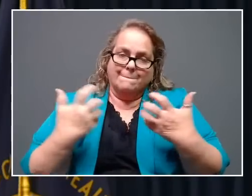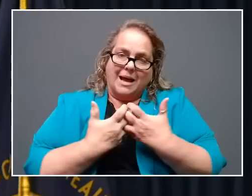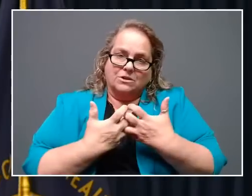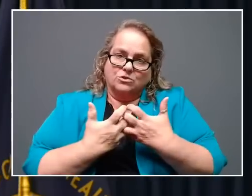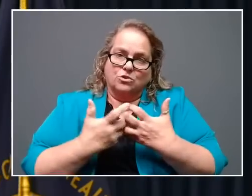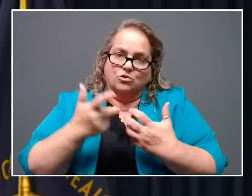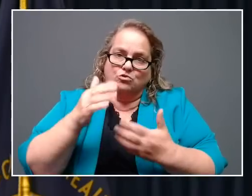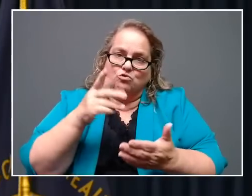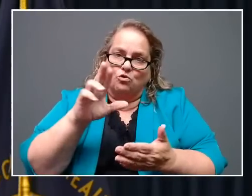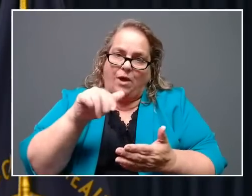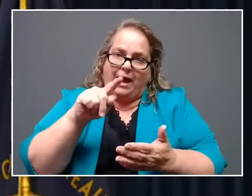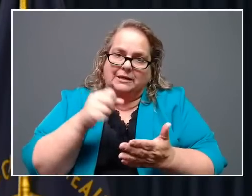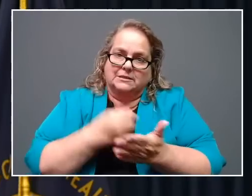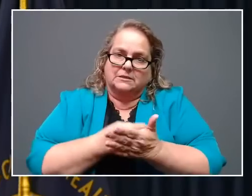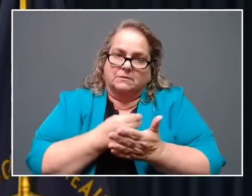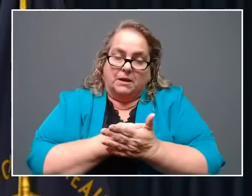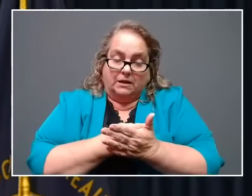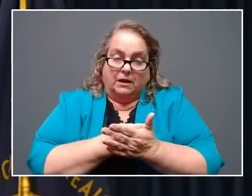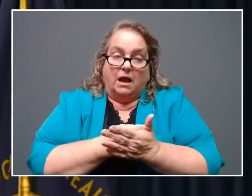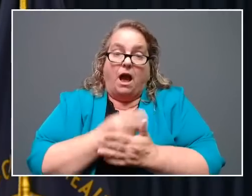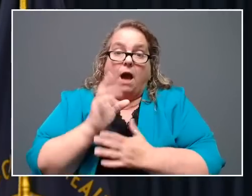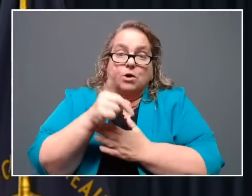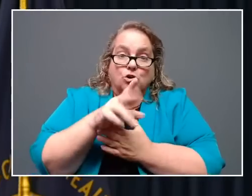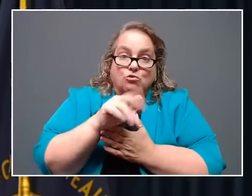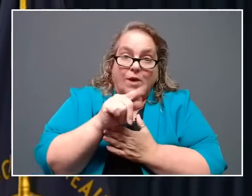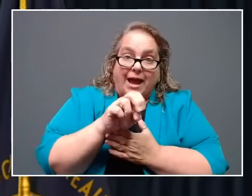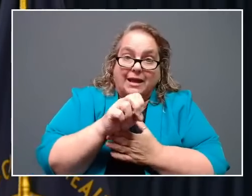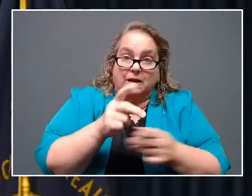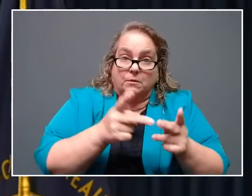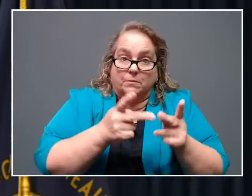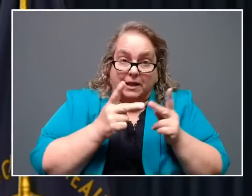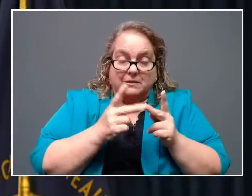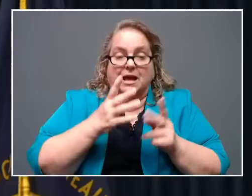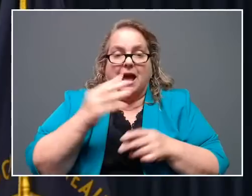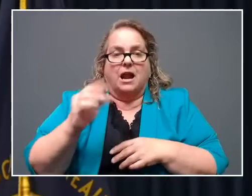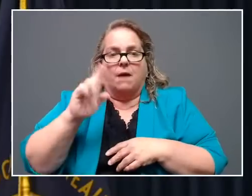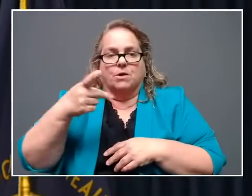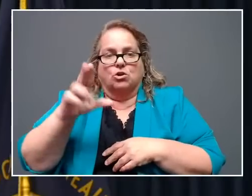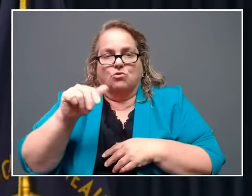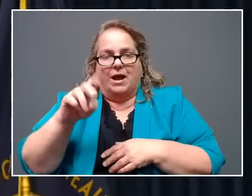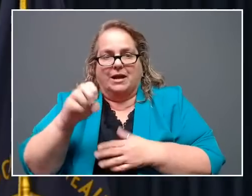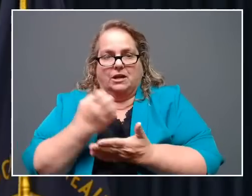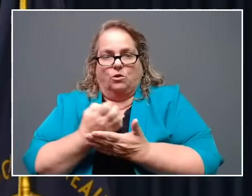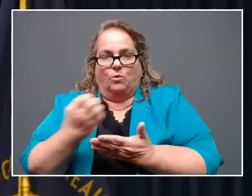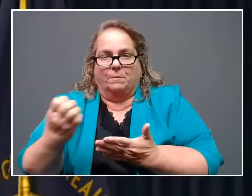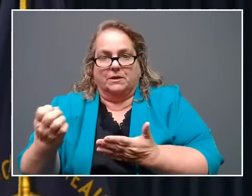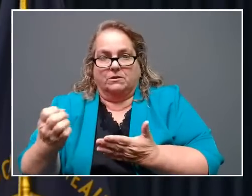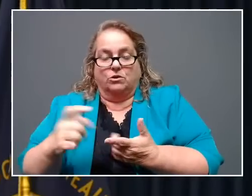from facility upgrades to upgrading equipment. So here's the list.